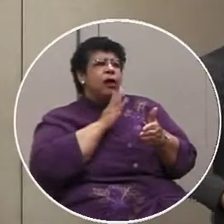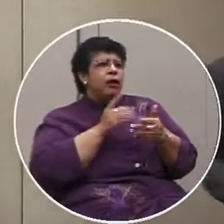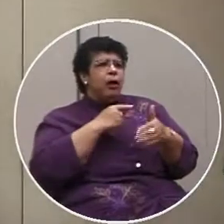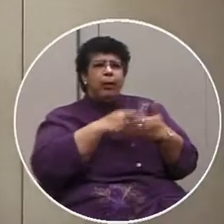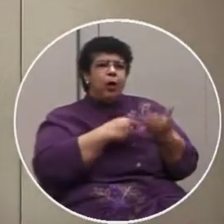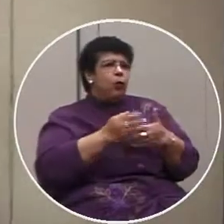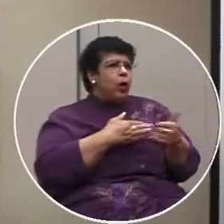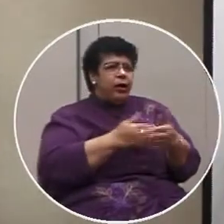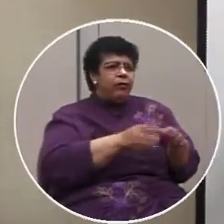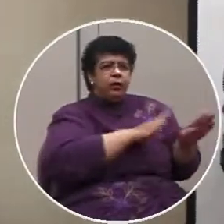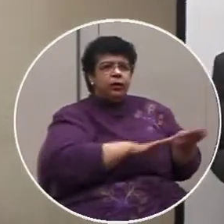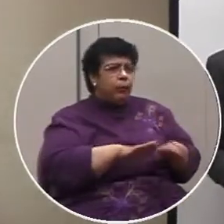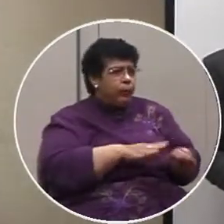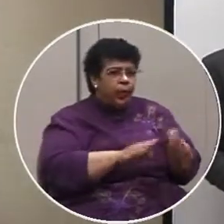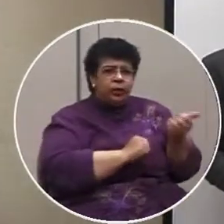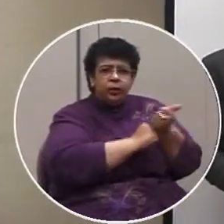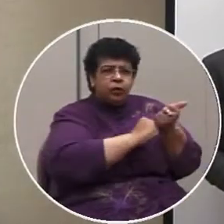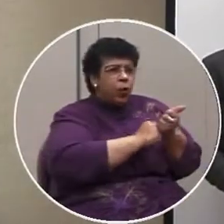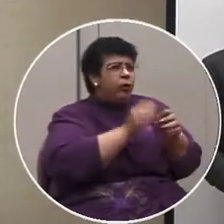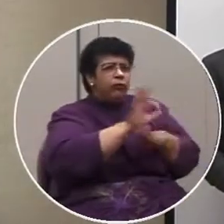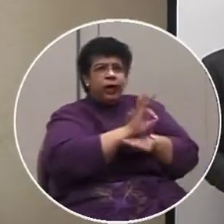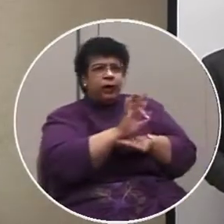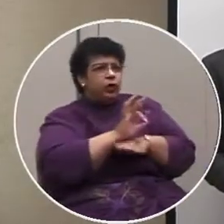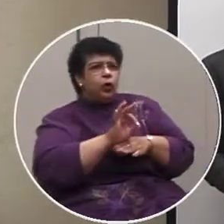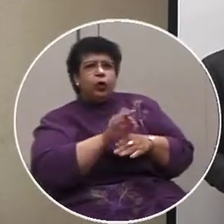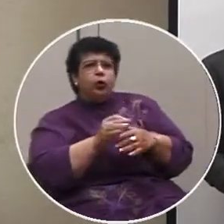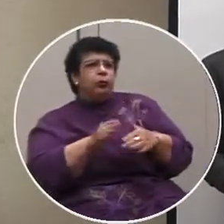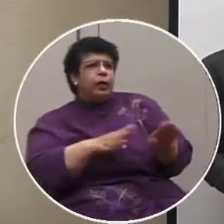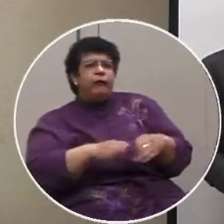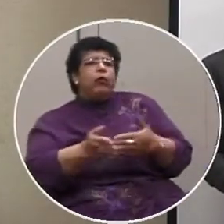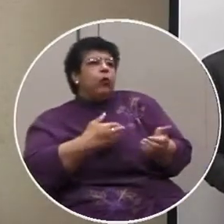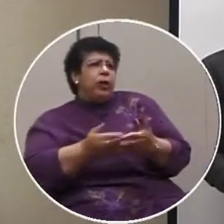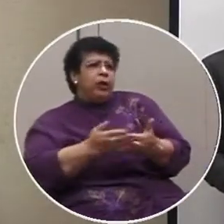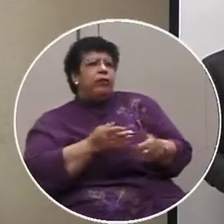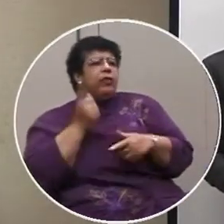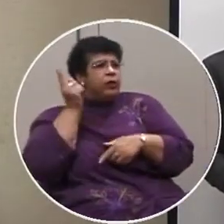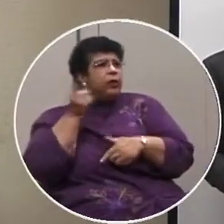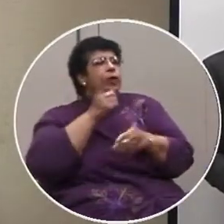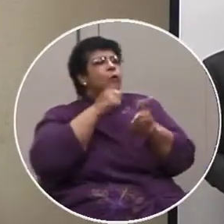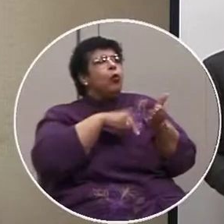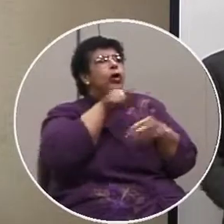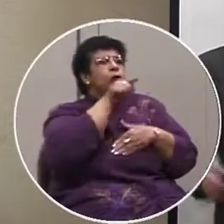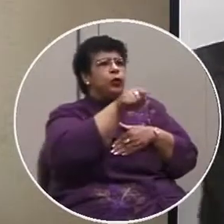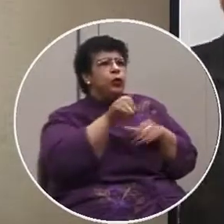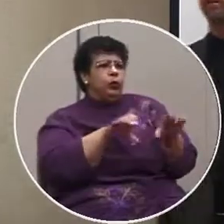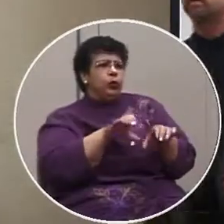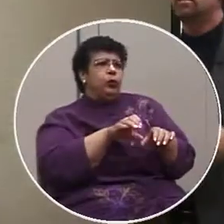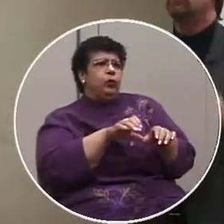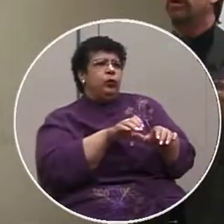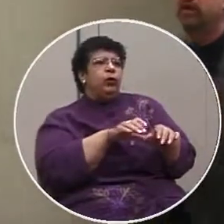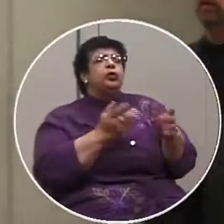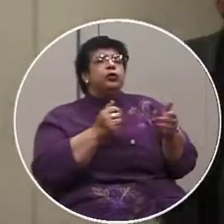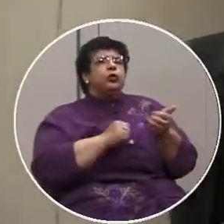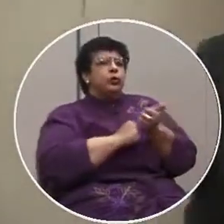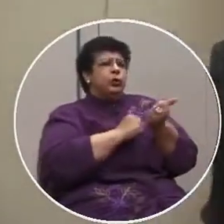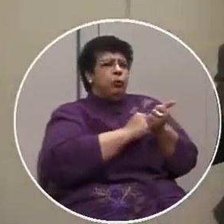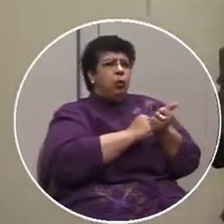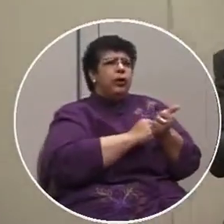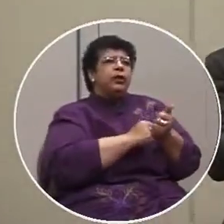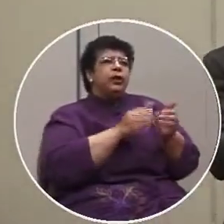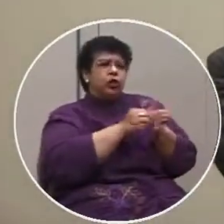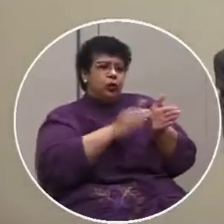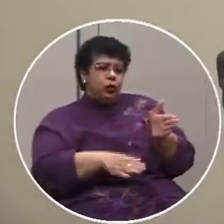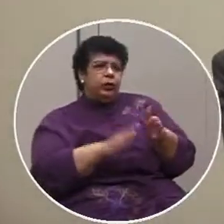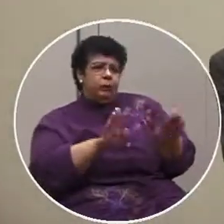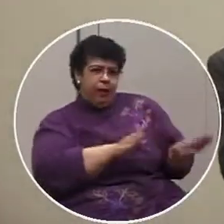is, the practices are what you do to support student behavior. For example, we know that by the research